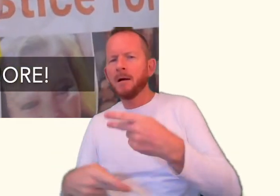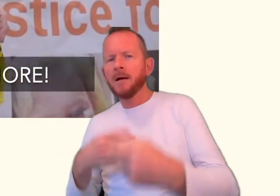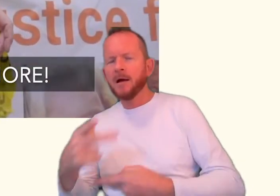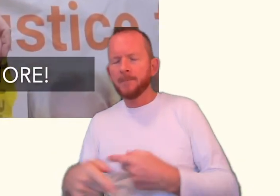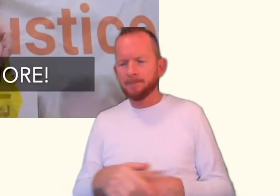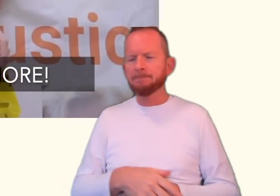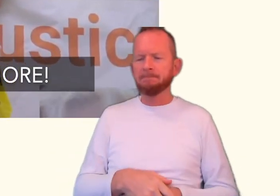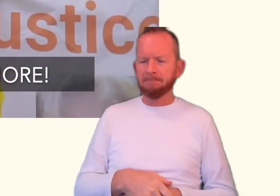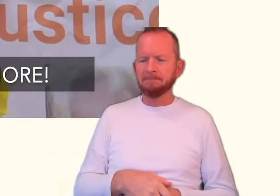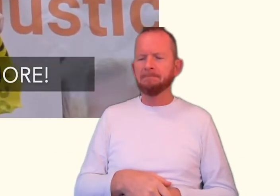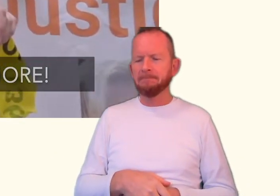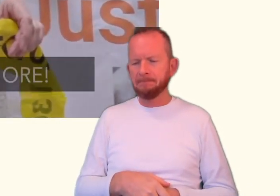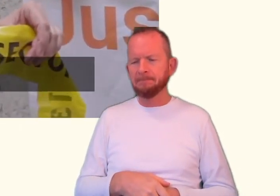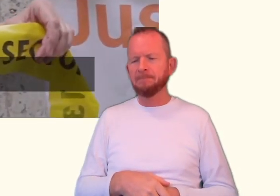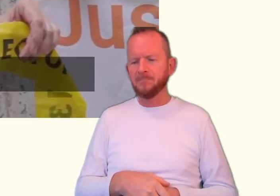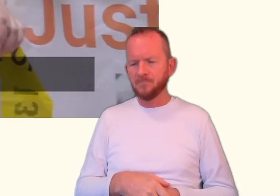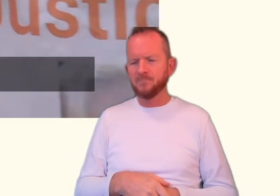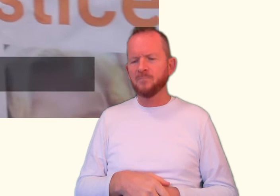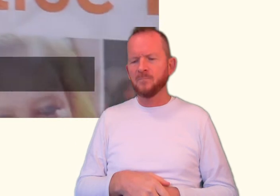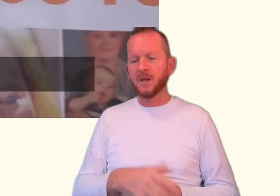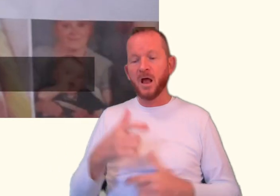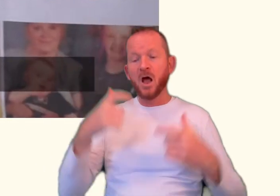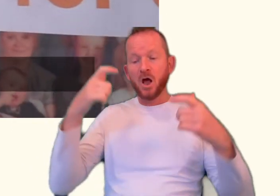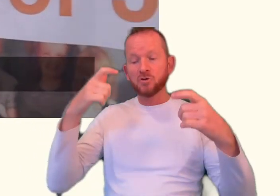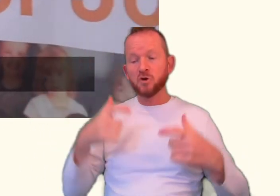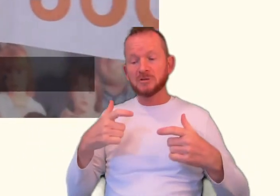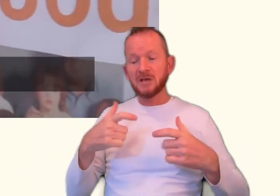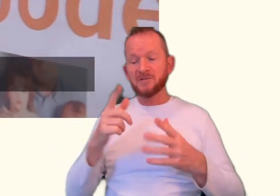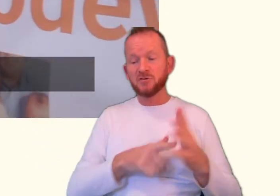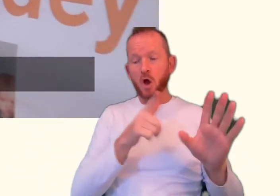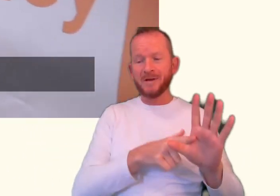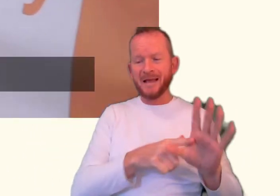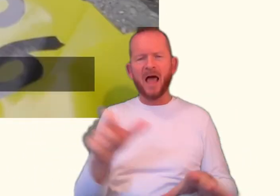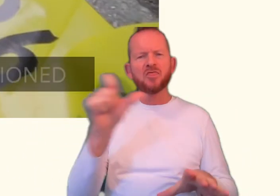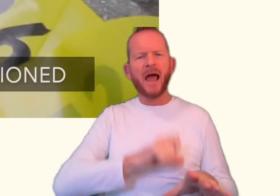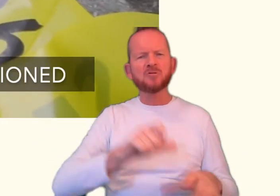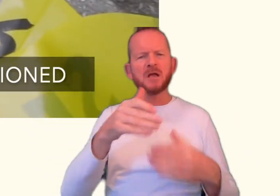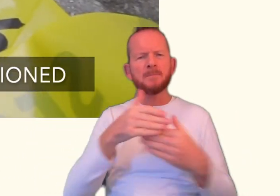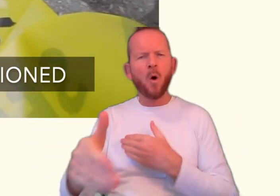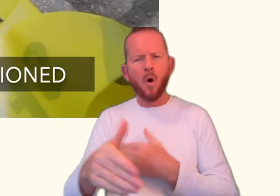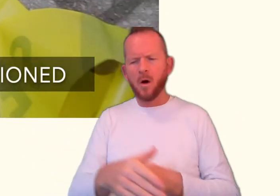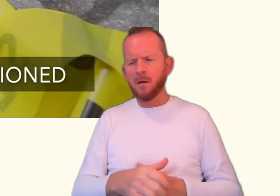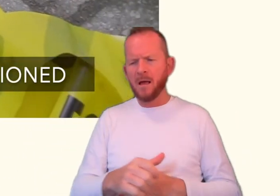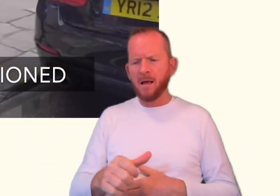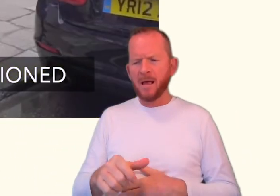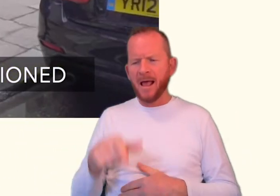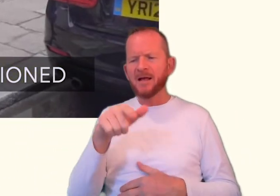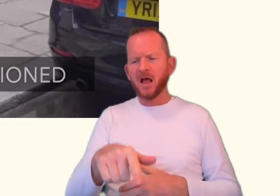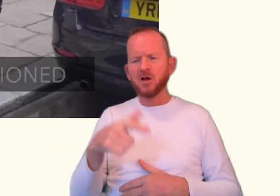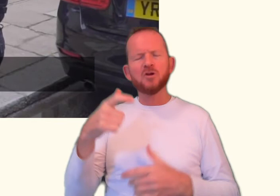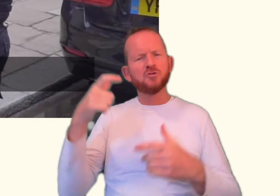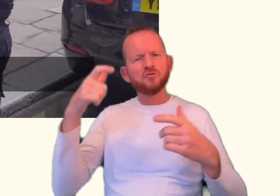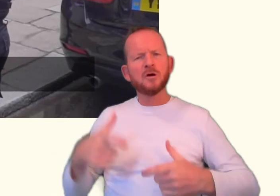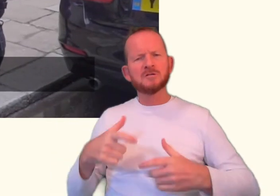Justice for Jody and thousands more. Thousands. Justice for Jody, yes. The DWP didn't appreciate